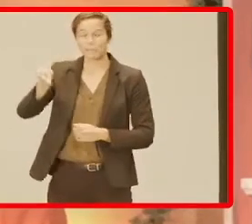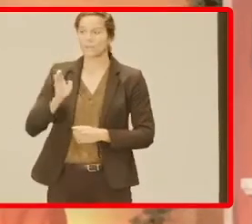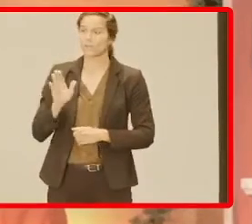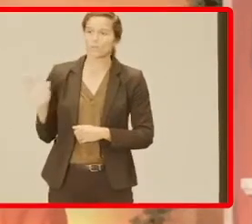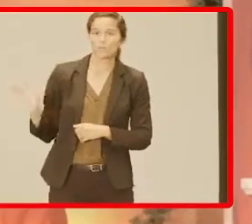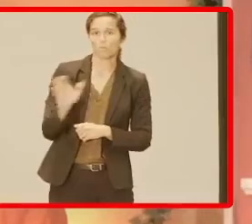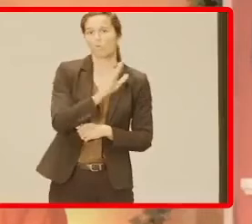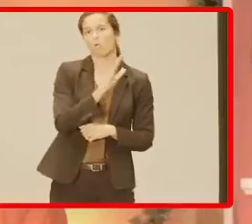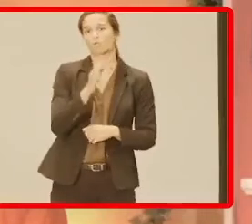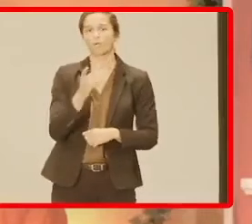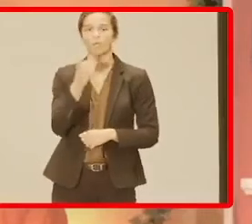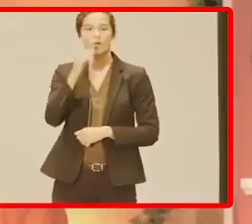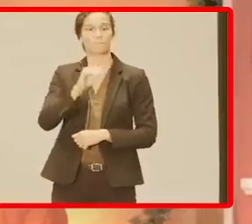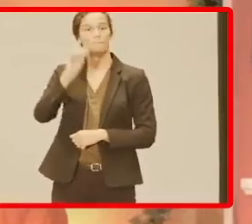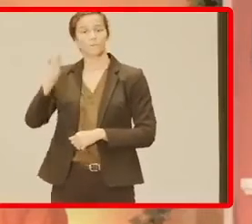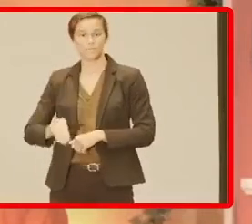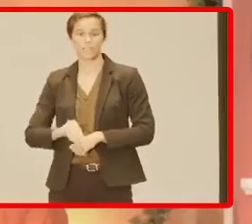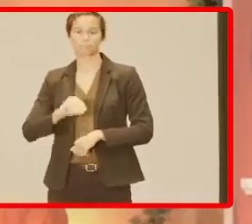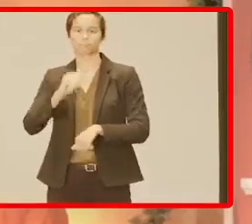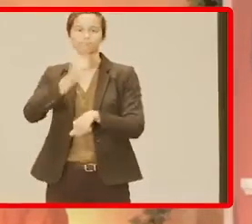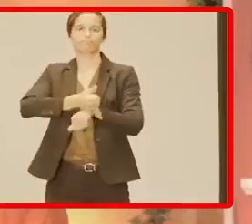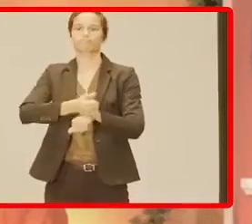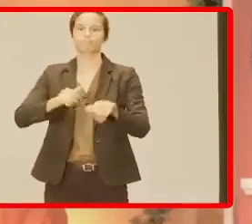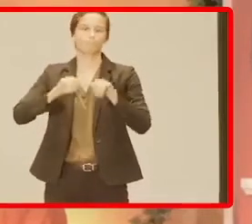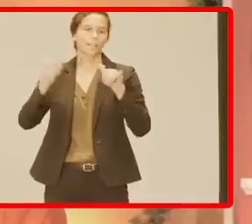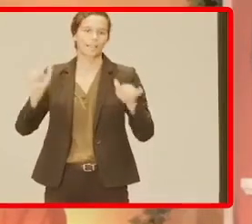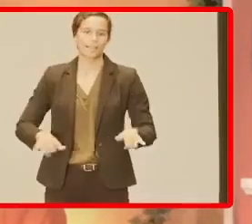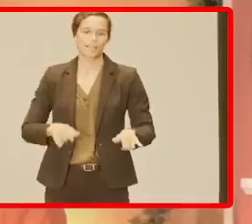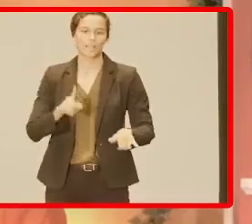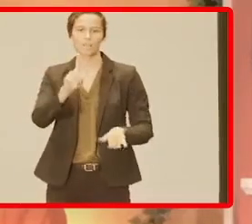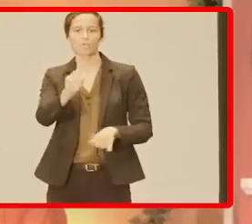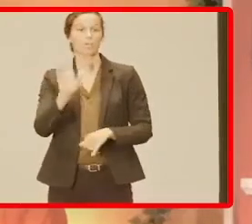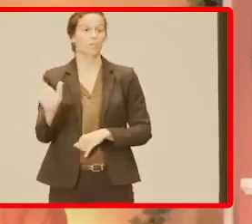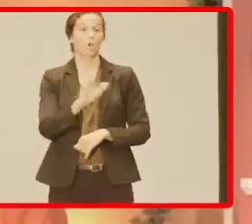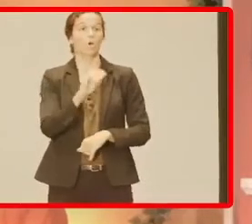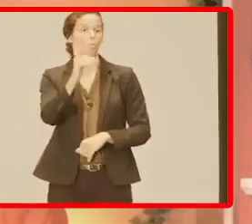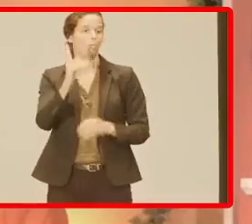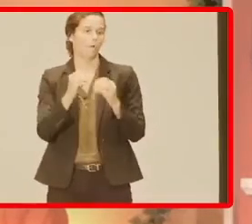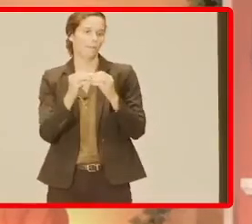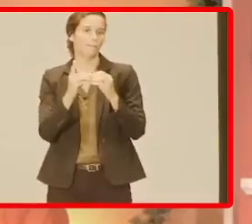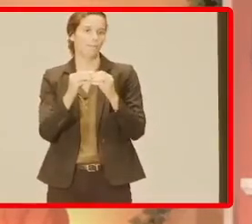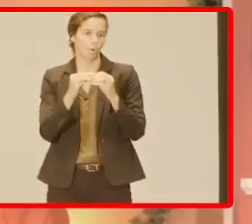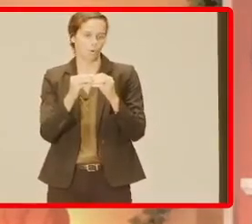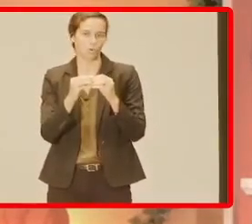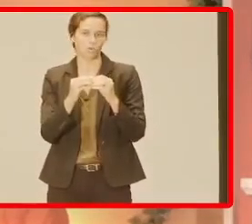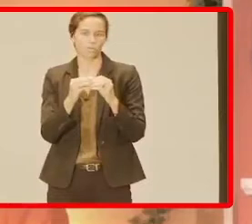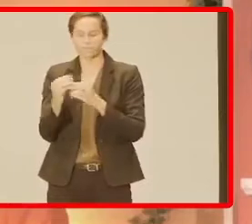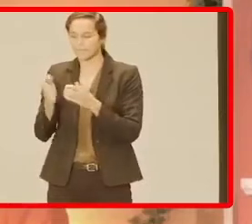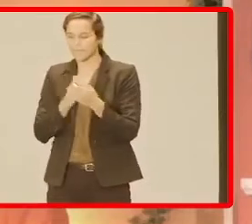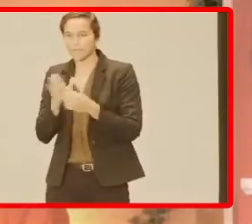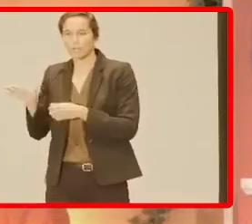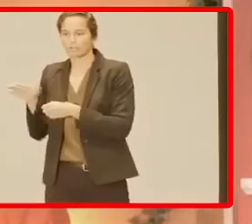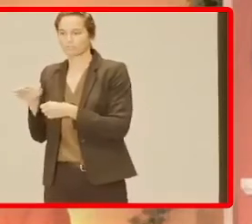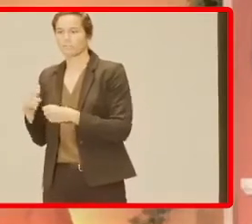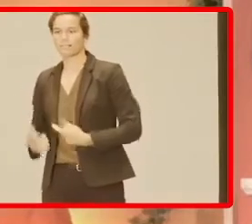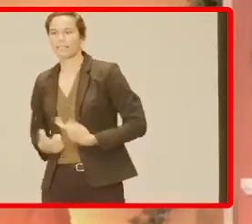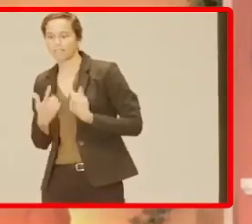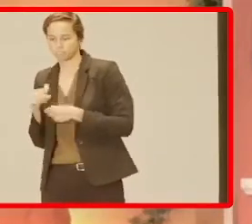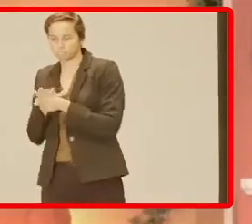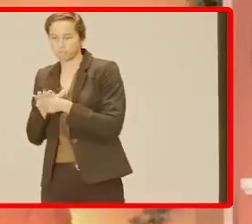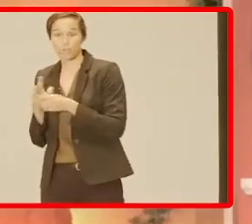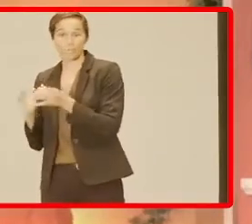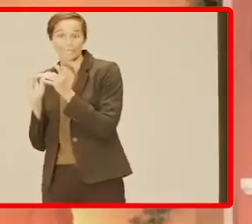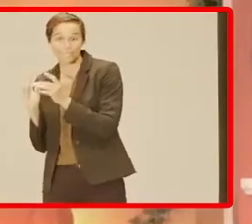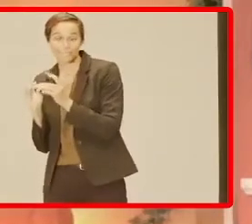own 1%, your one more in any area, with your relationships with